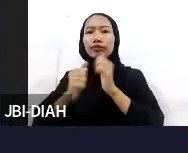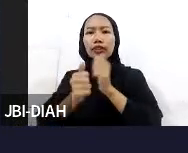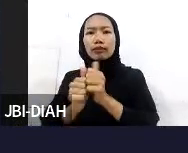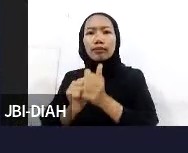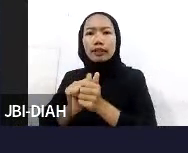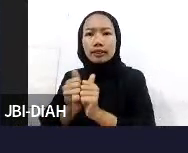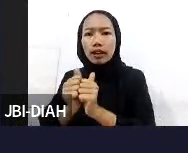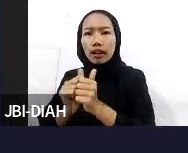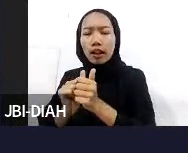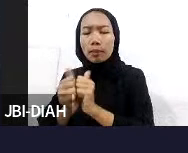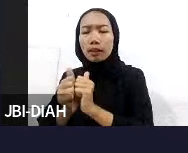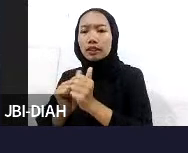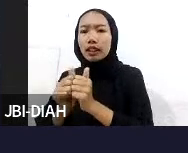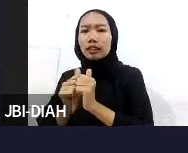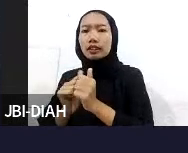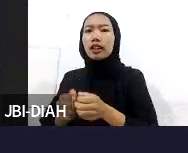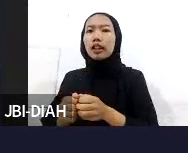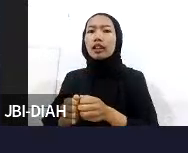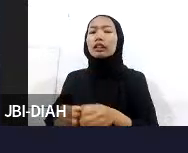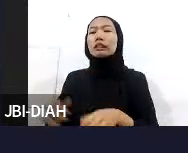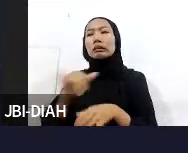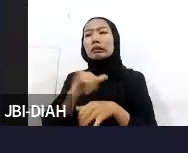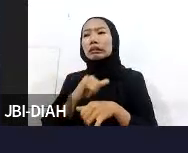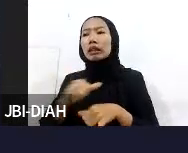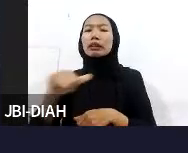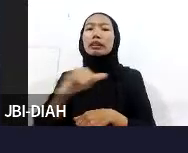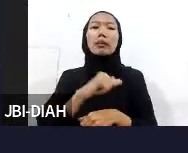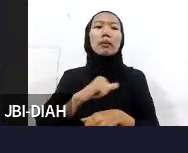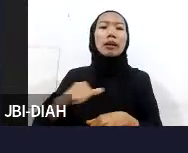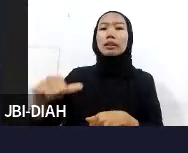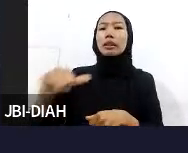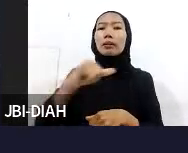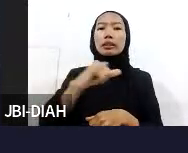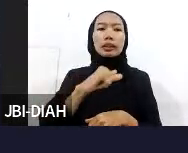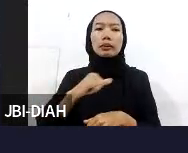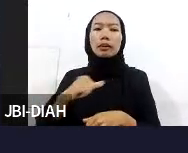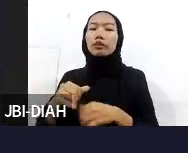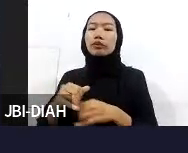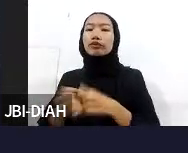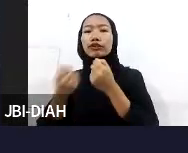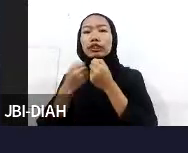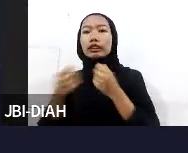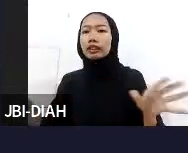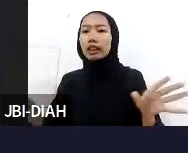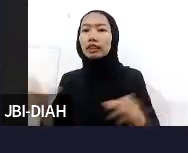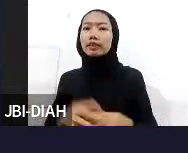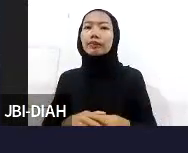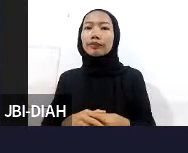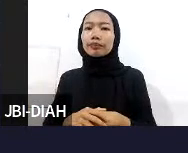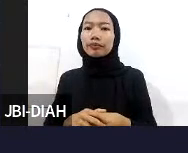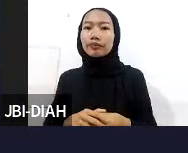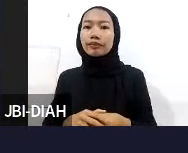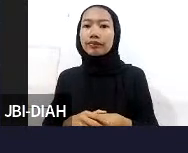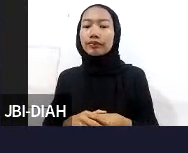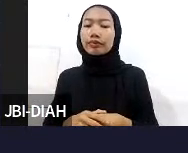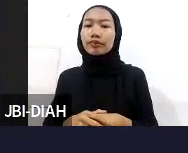injustice or to highlight the need of what is